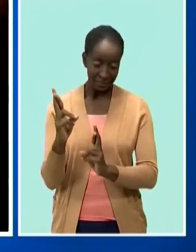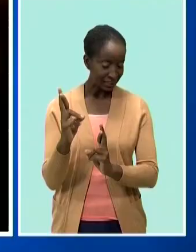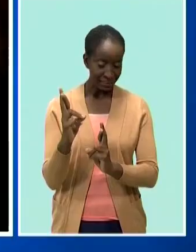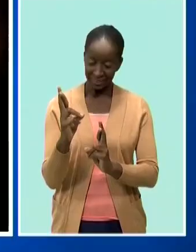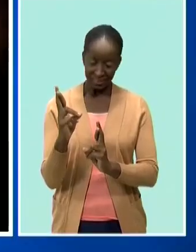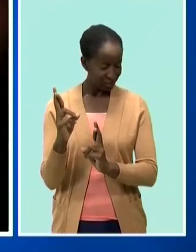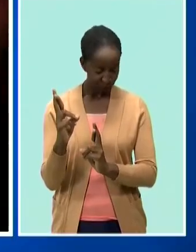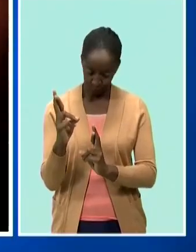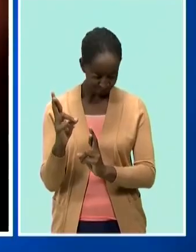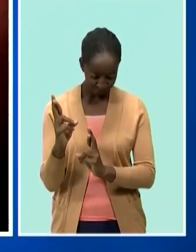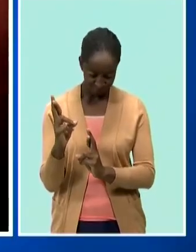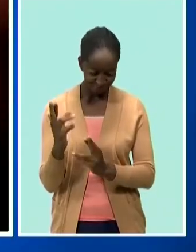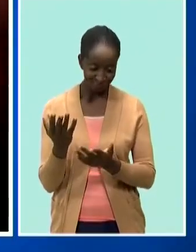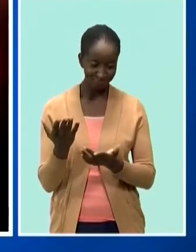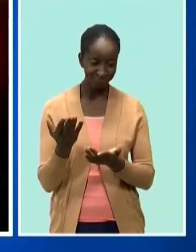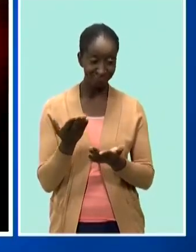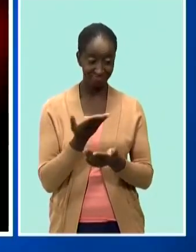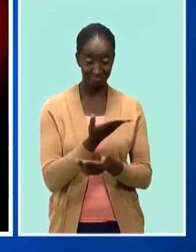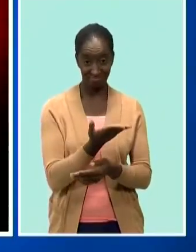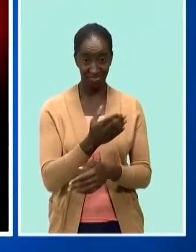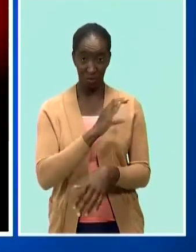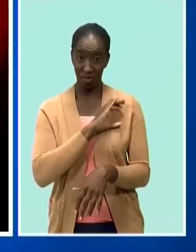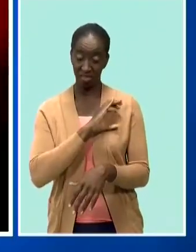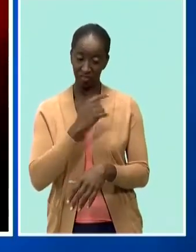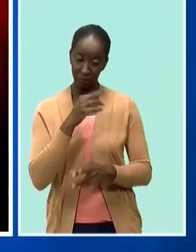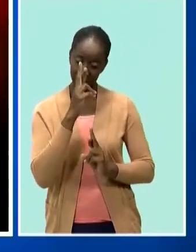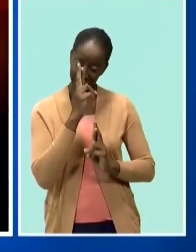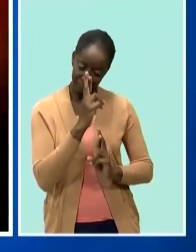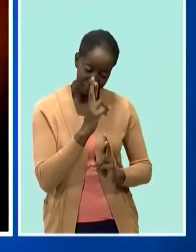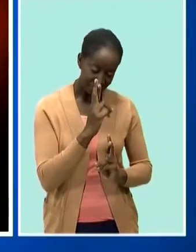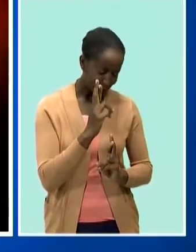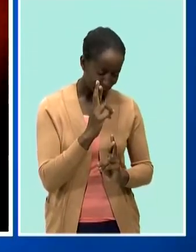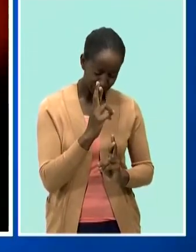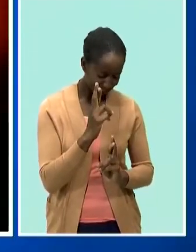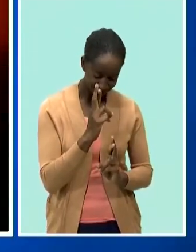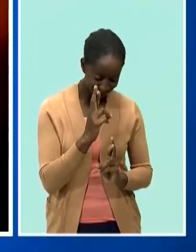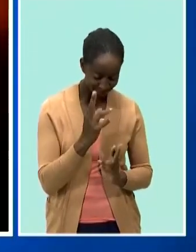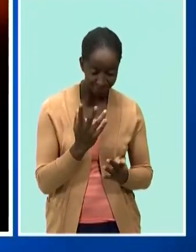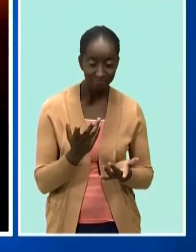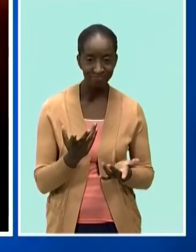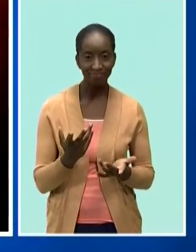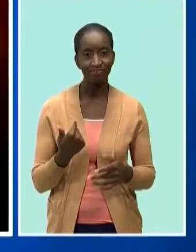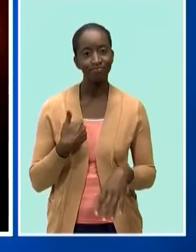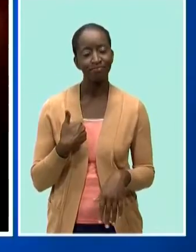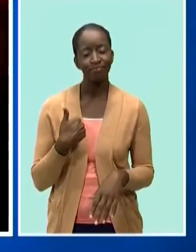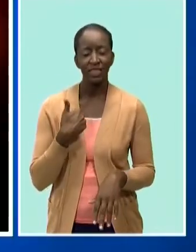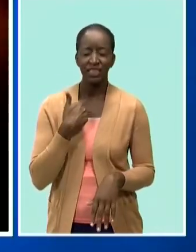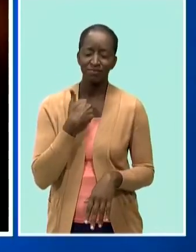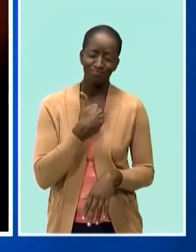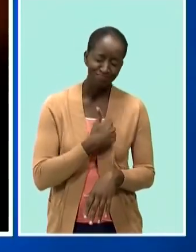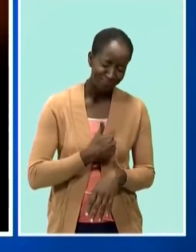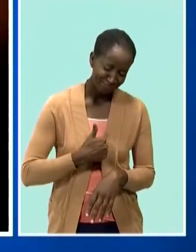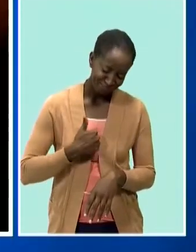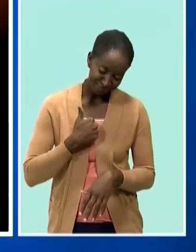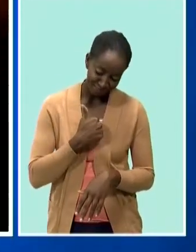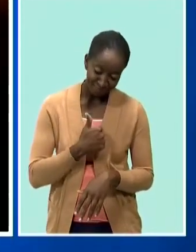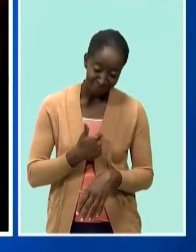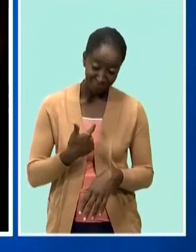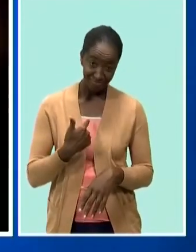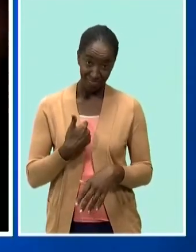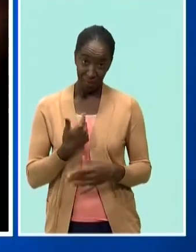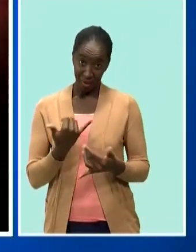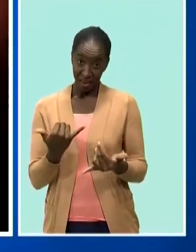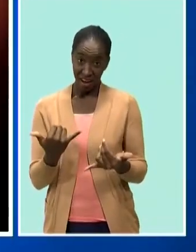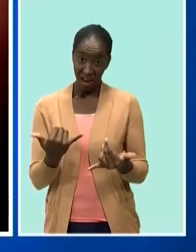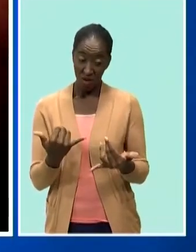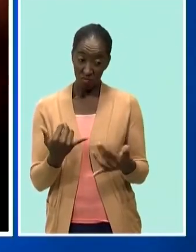police service. And in my extension of my apology, I do this. I